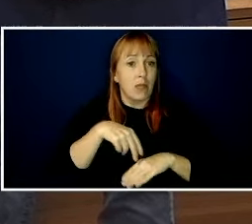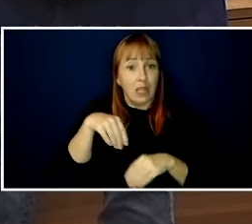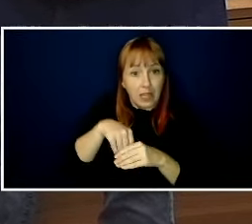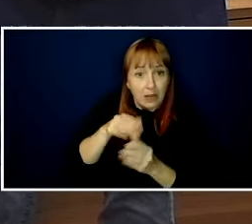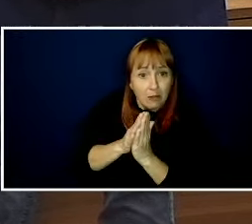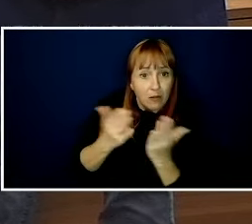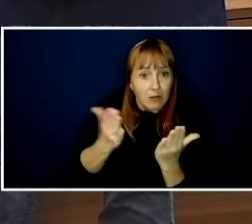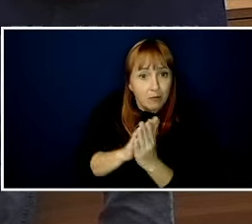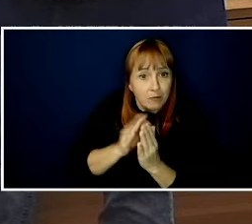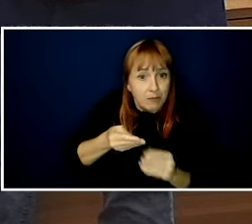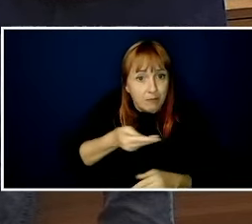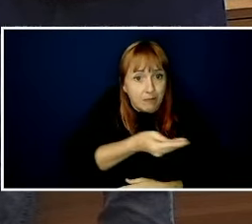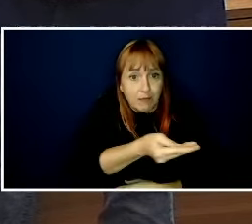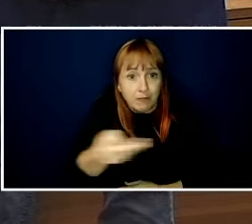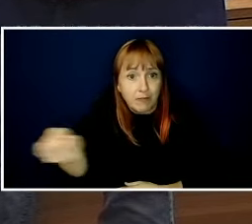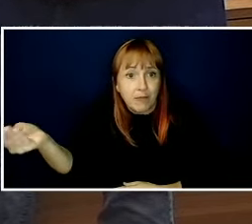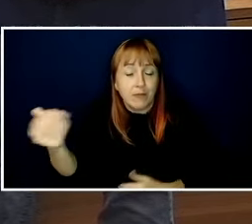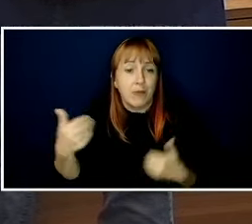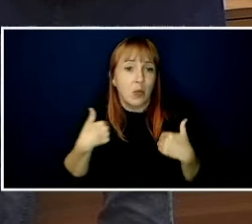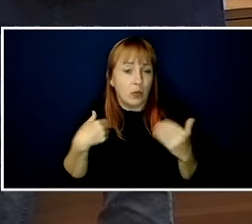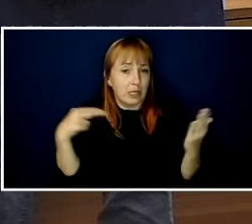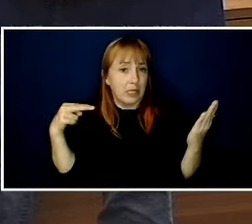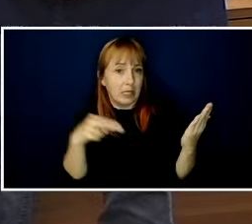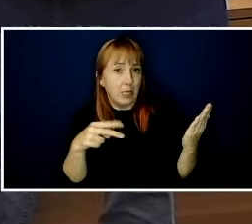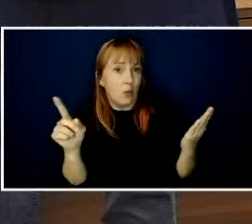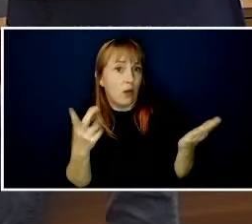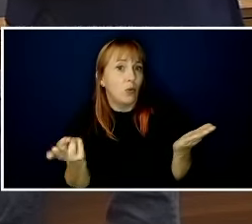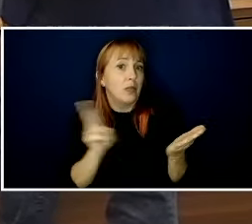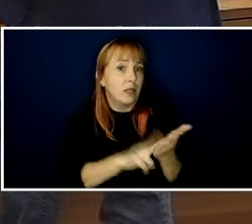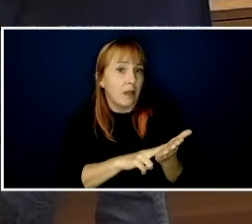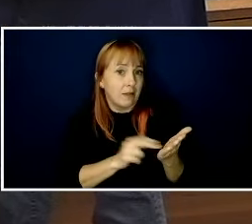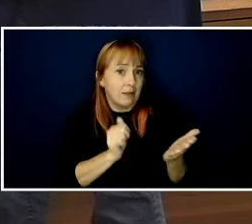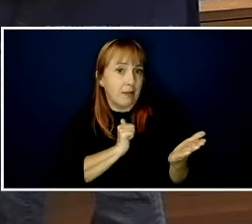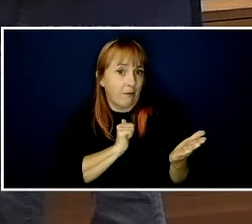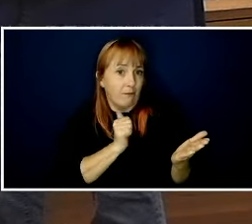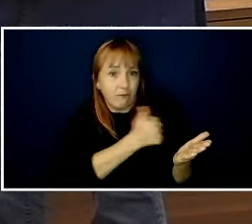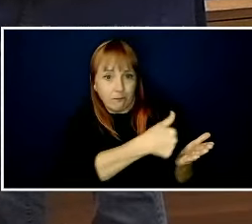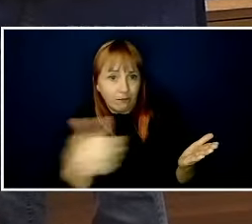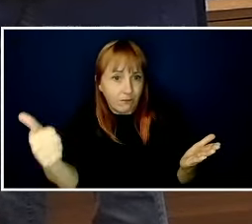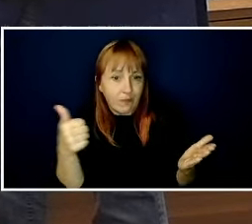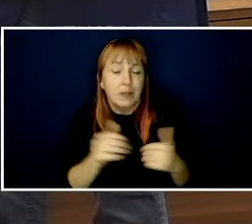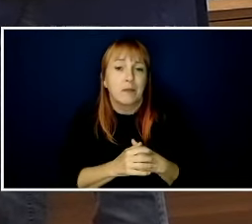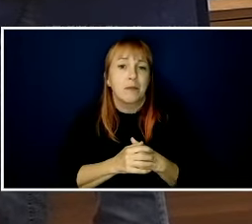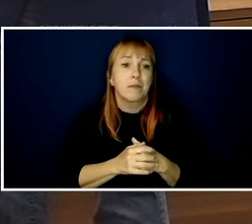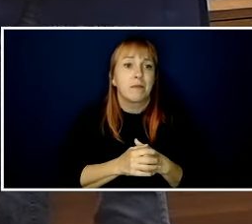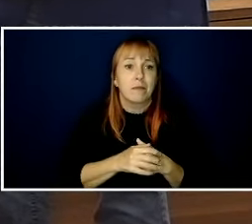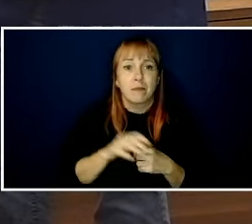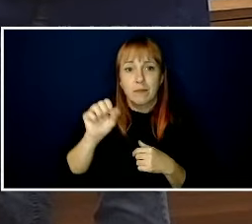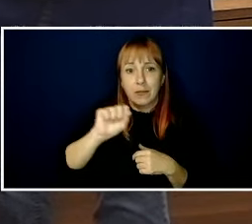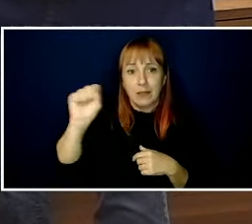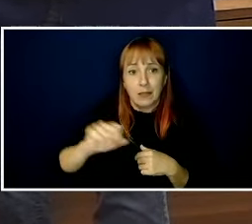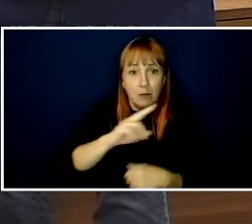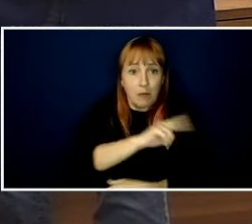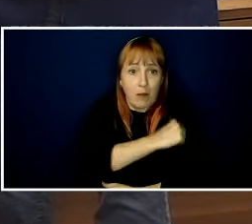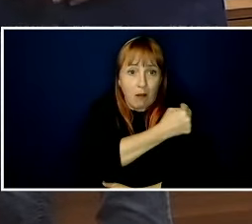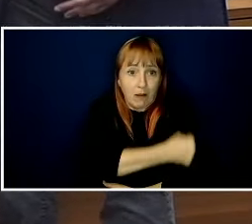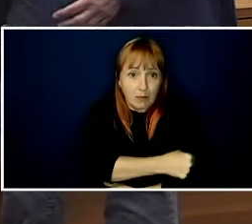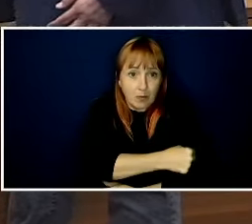see a place to sign the pledge yourself. And the Salem Hospital has